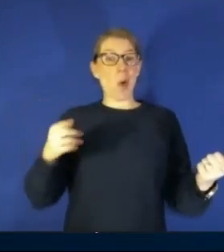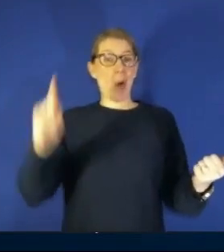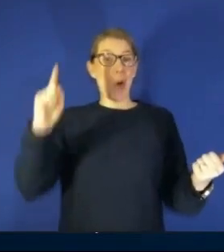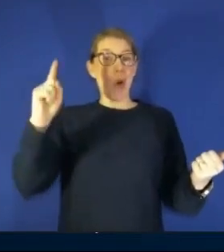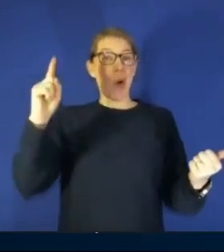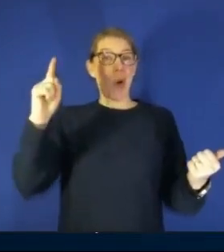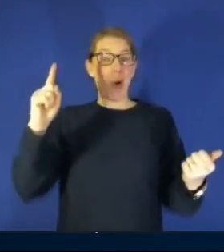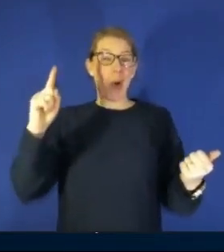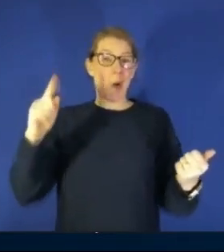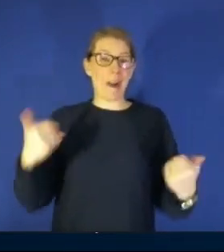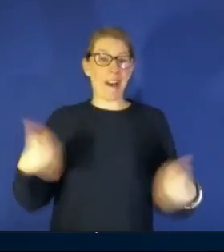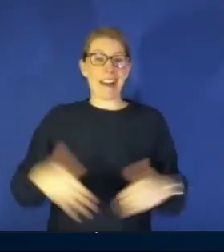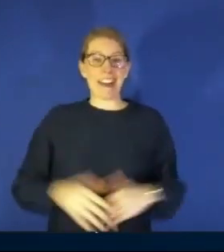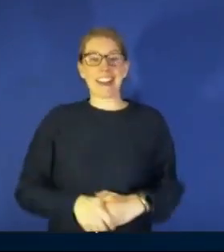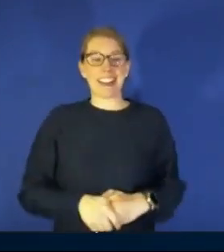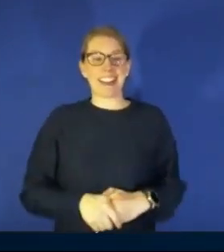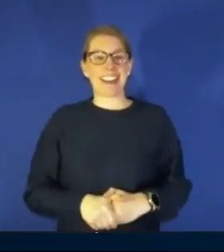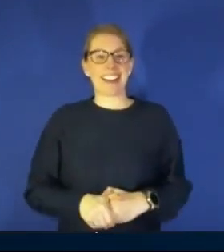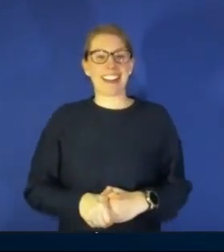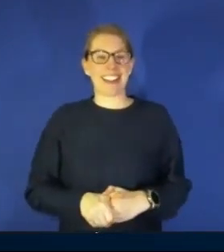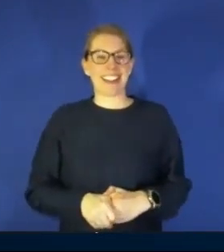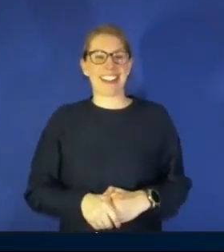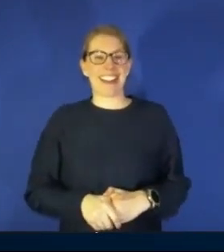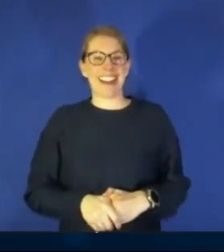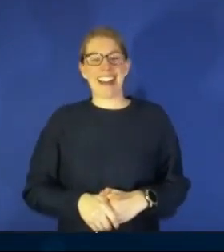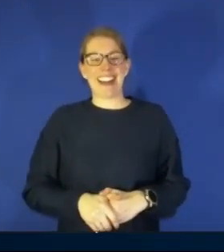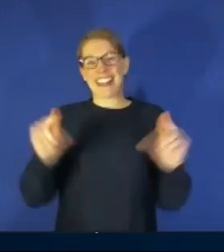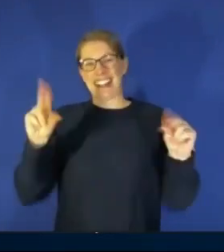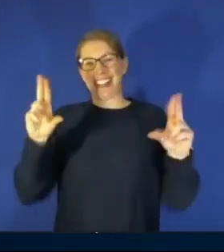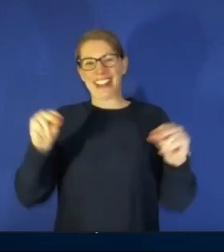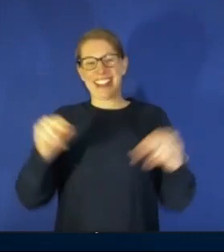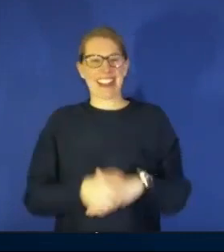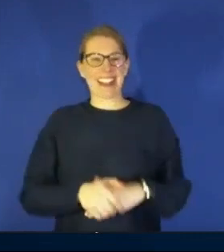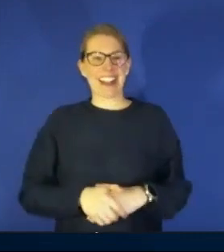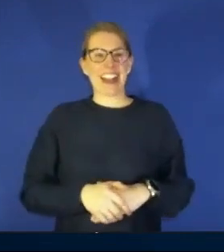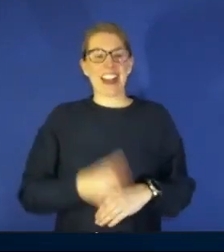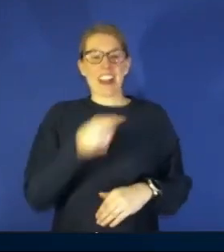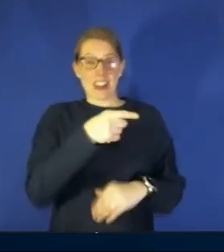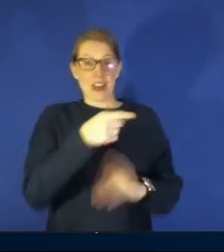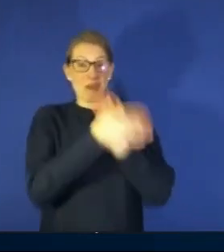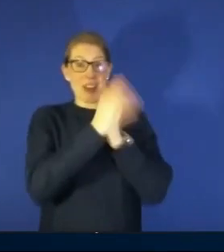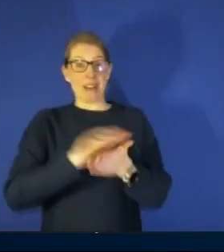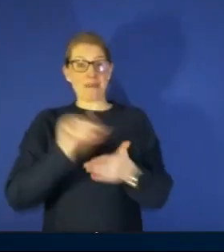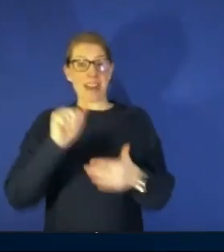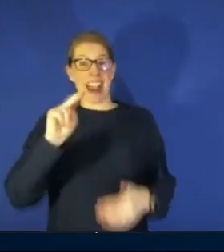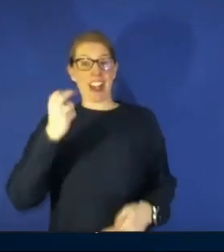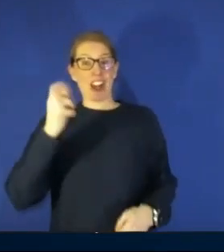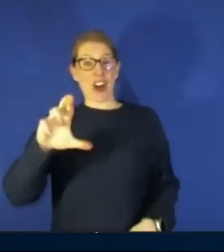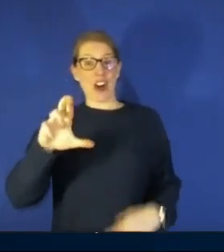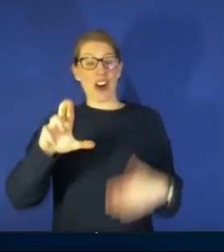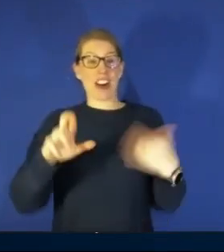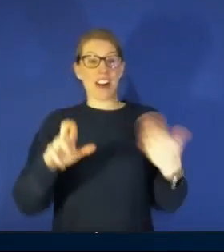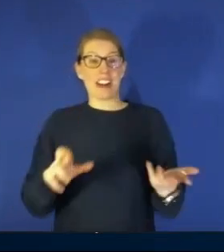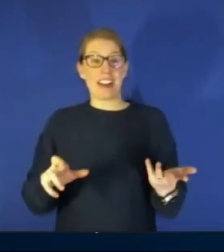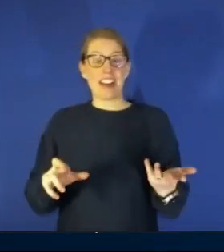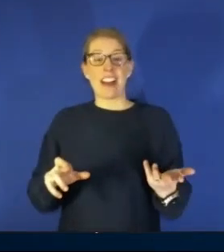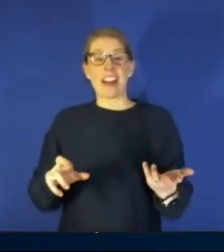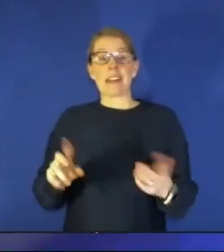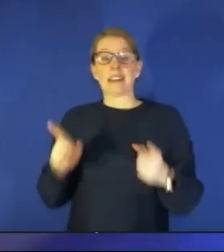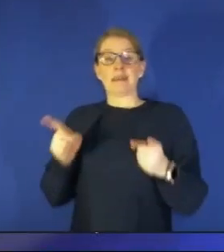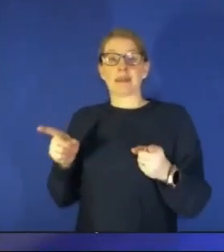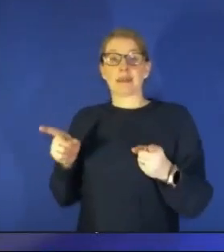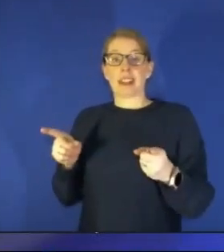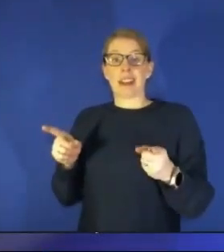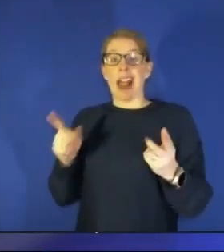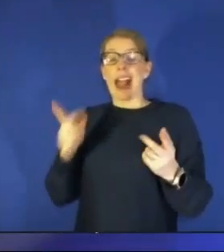know I love you. Yeah, I know you do. No. But I'm We've turned him into an anchor in the rank last year. amateur. As often as I Rank see amateur. these two guys, I see these They two are. guys